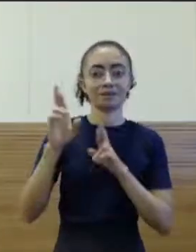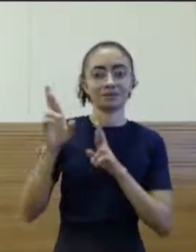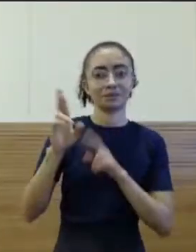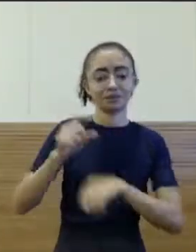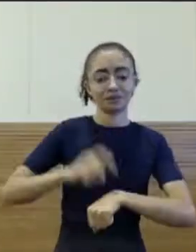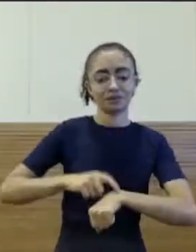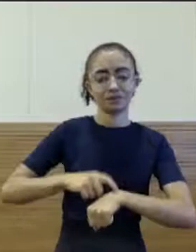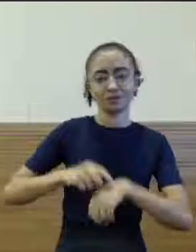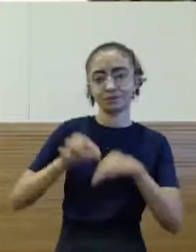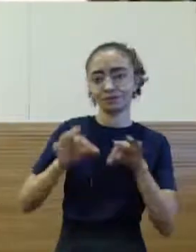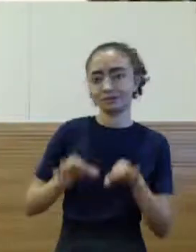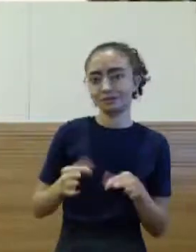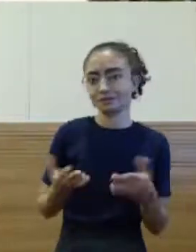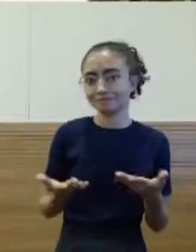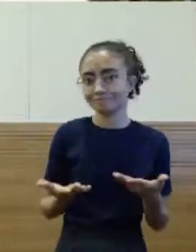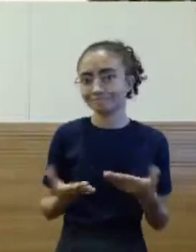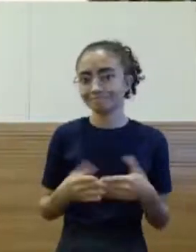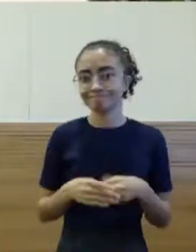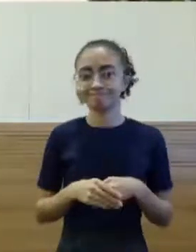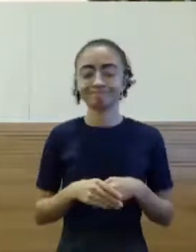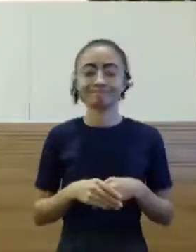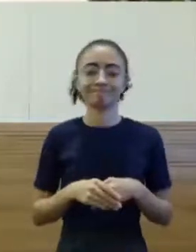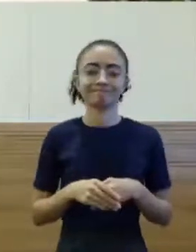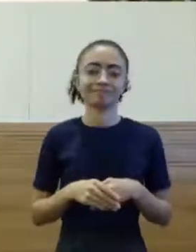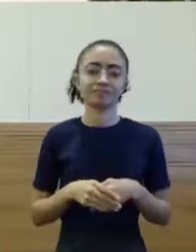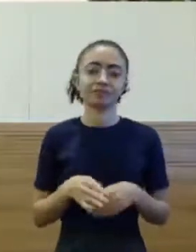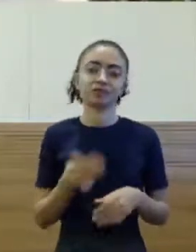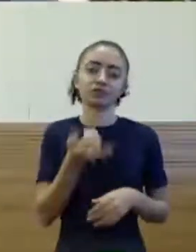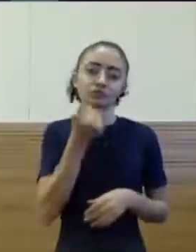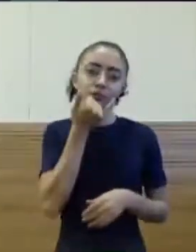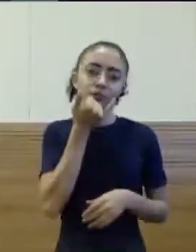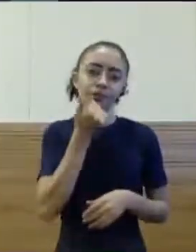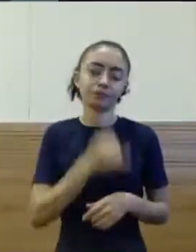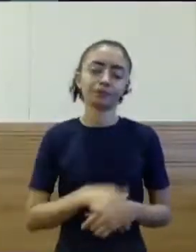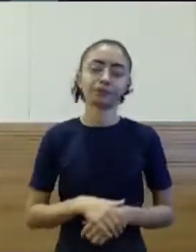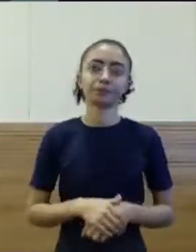I hope I didn't go too much over the time due to interruptions.